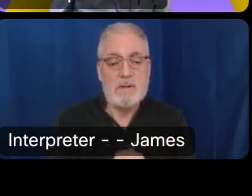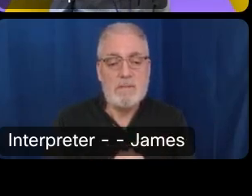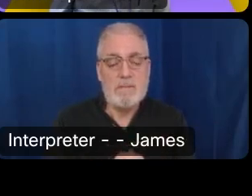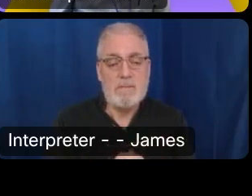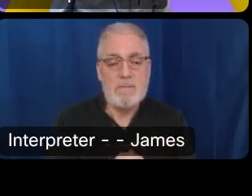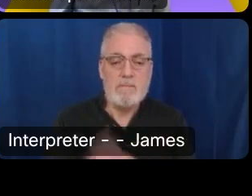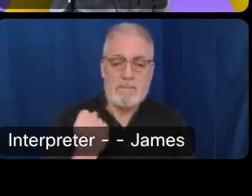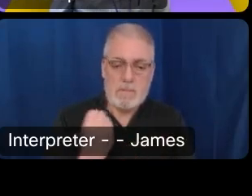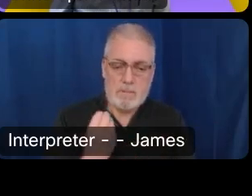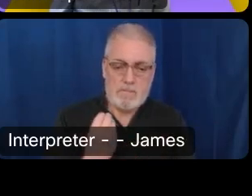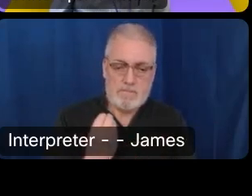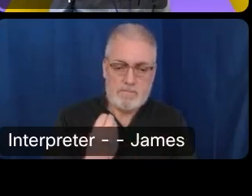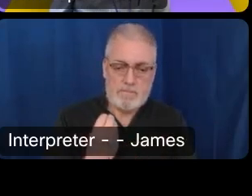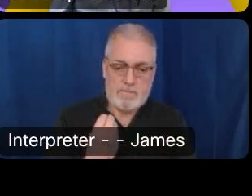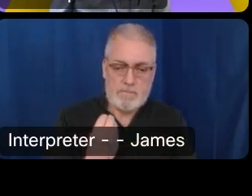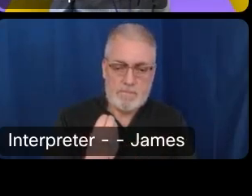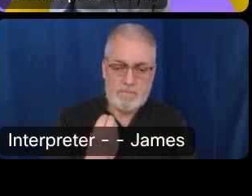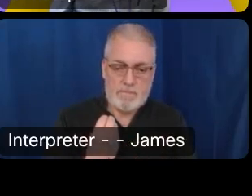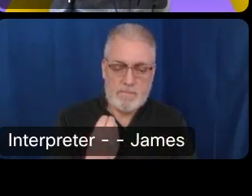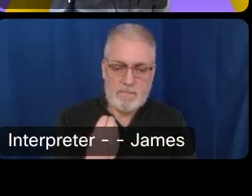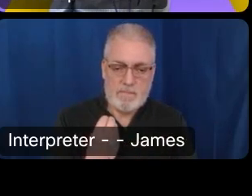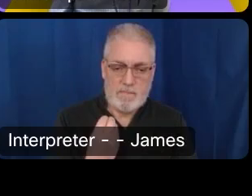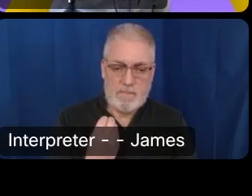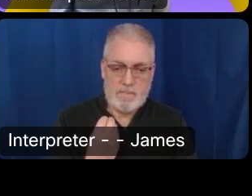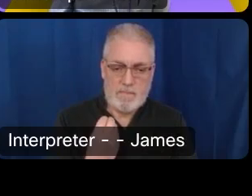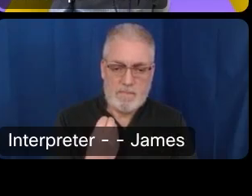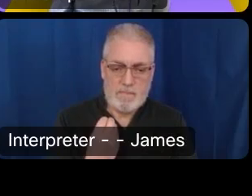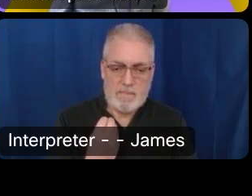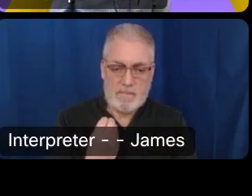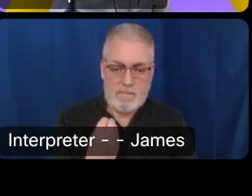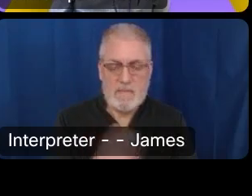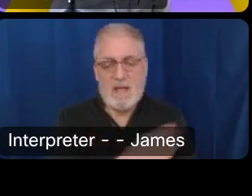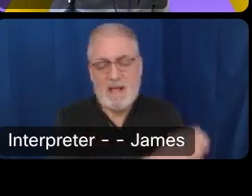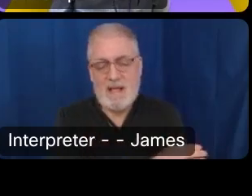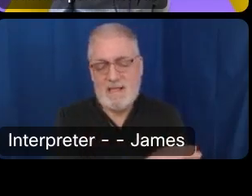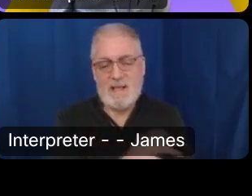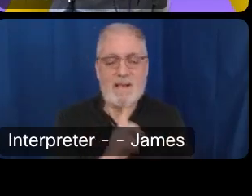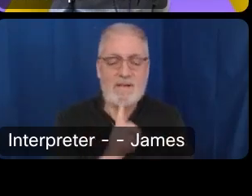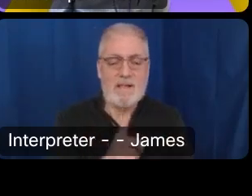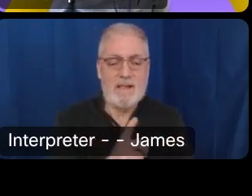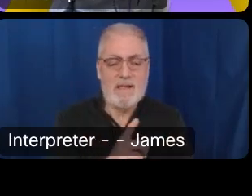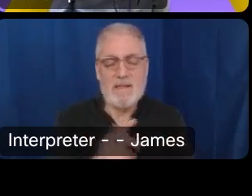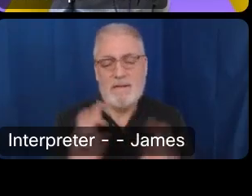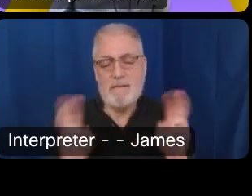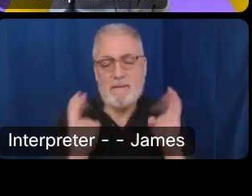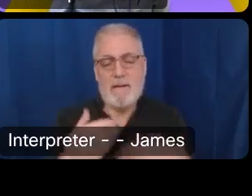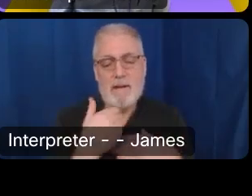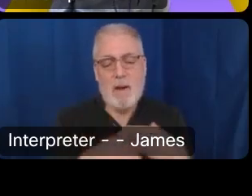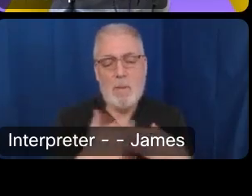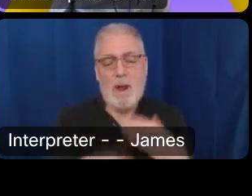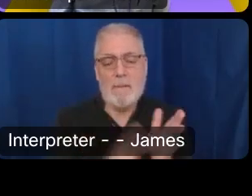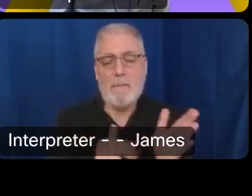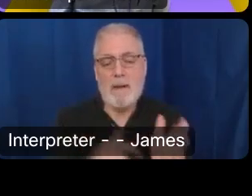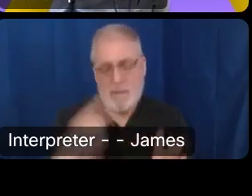So clinic is really sort of the bread and butter of the mental health system. This is serves the largest number